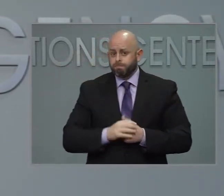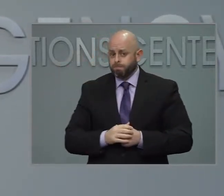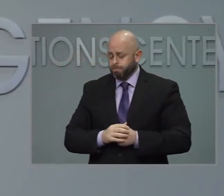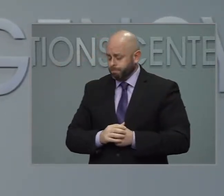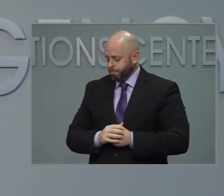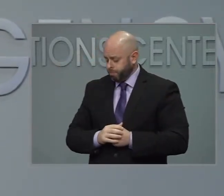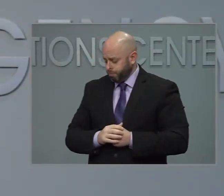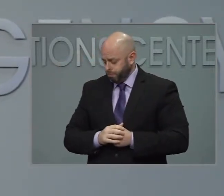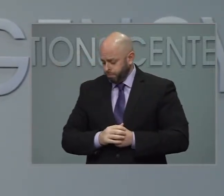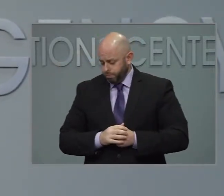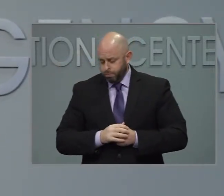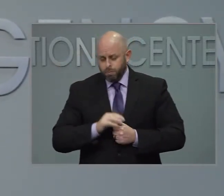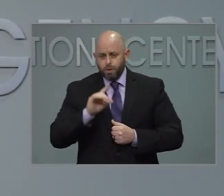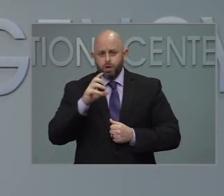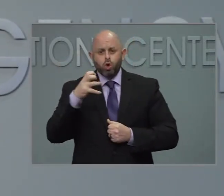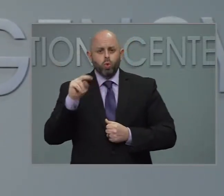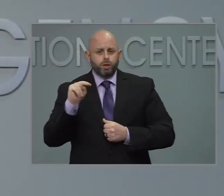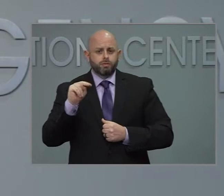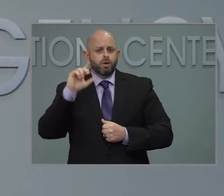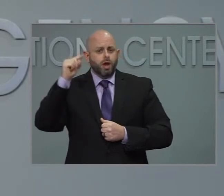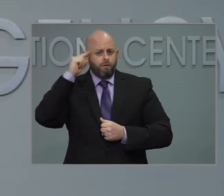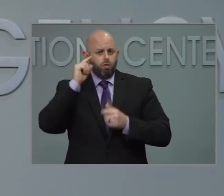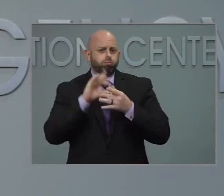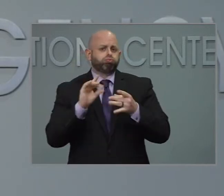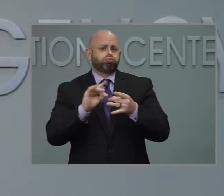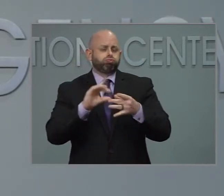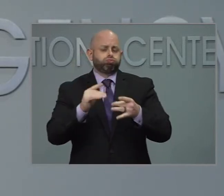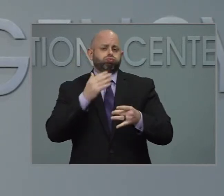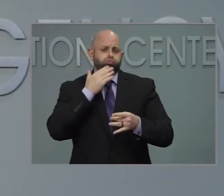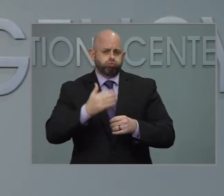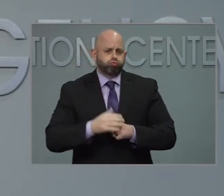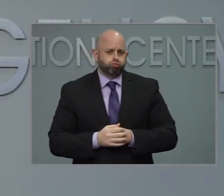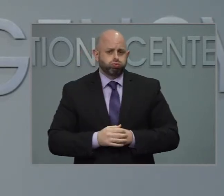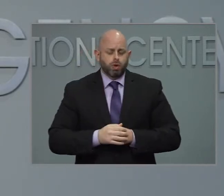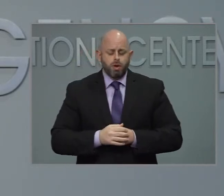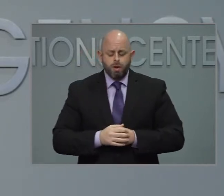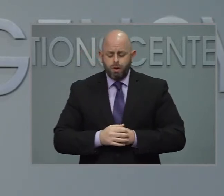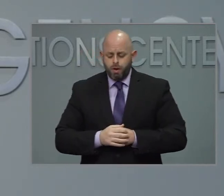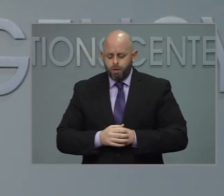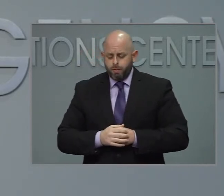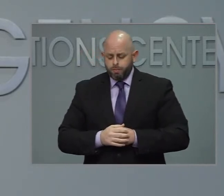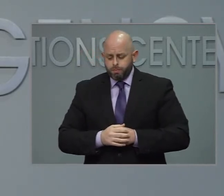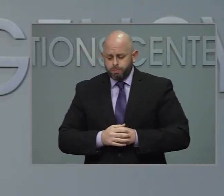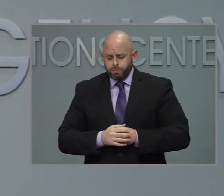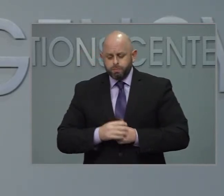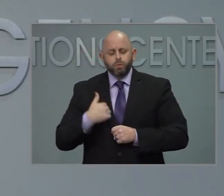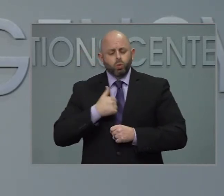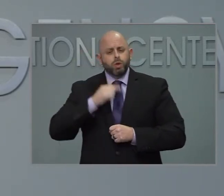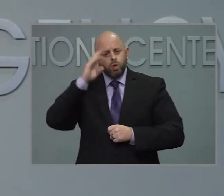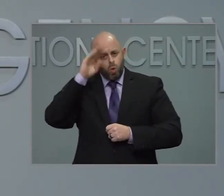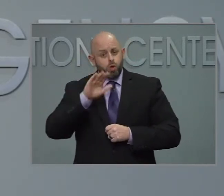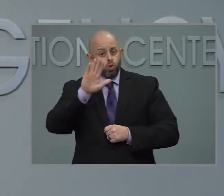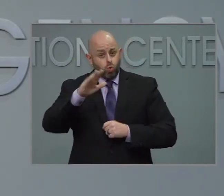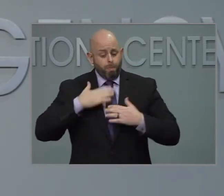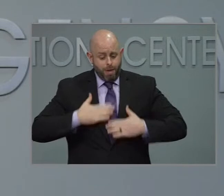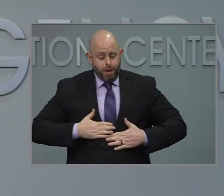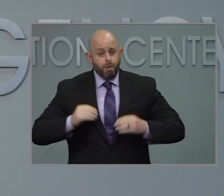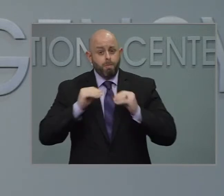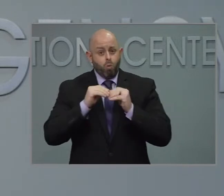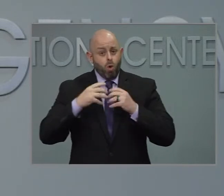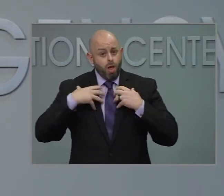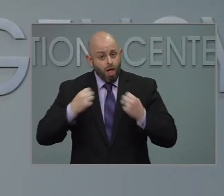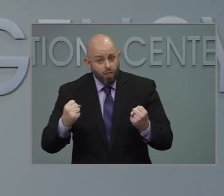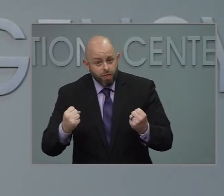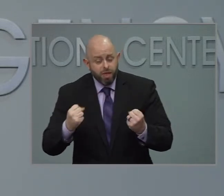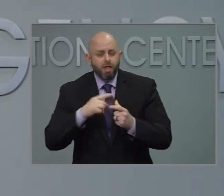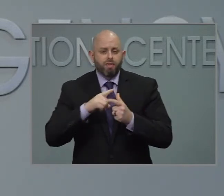Well, the governor covered that very well in terms of the fact that we know that the healthier your body is, the better you are